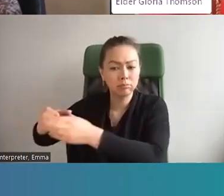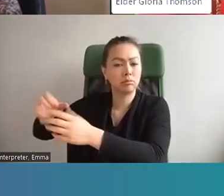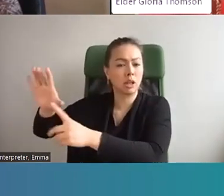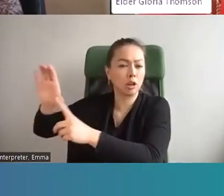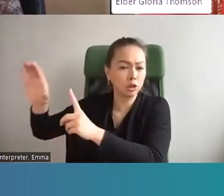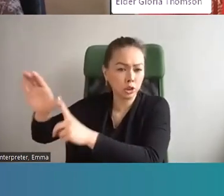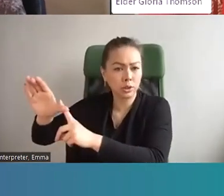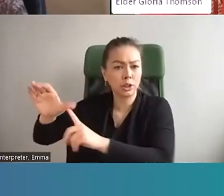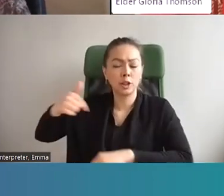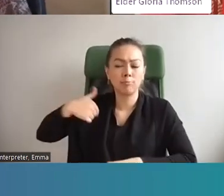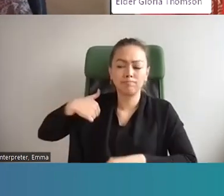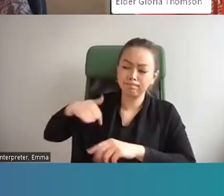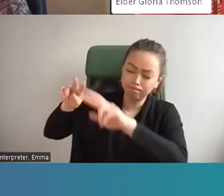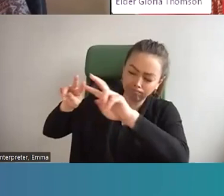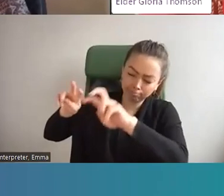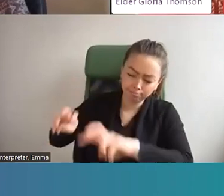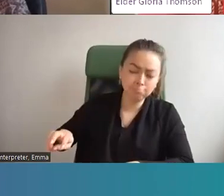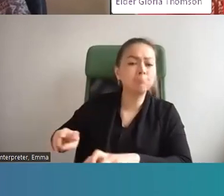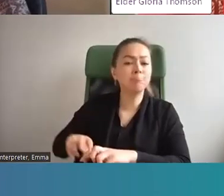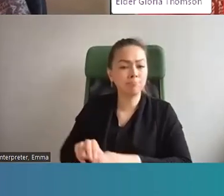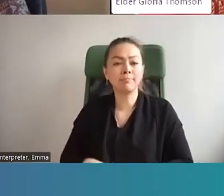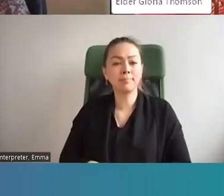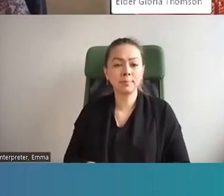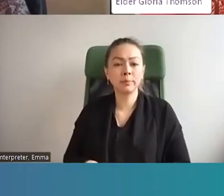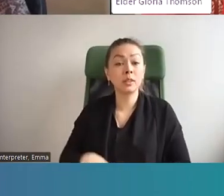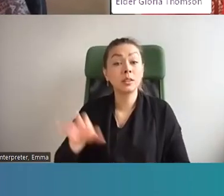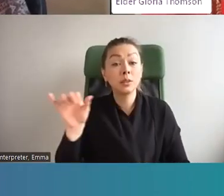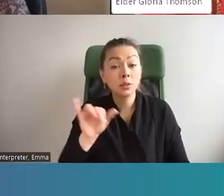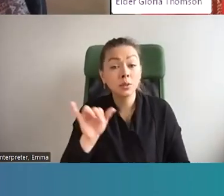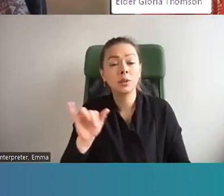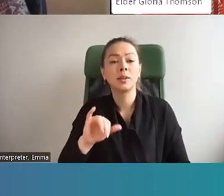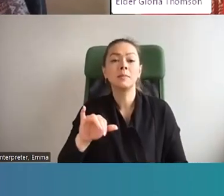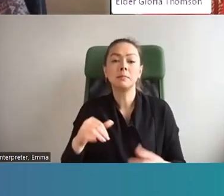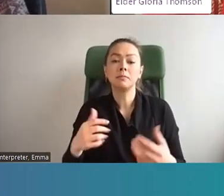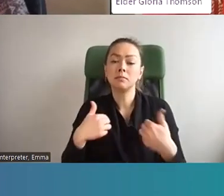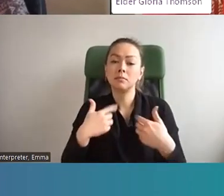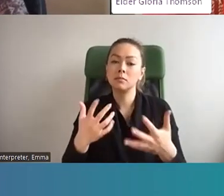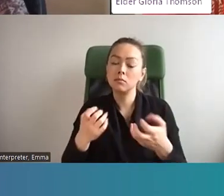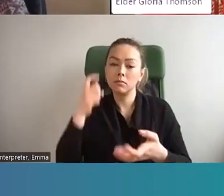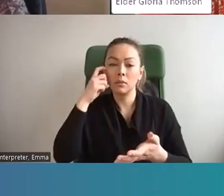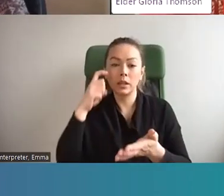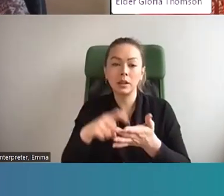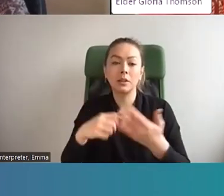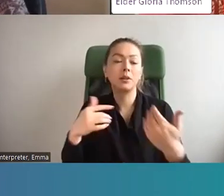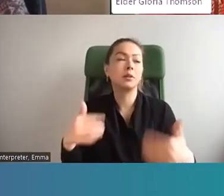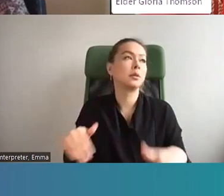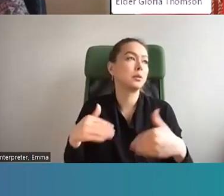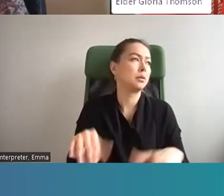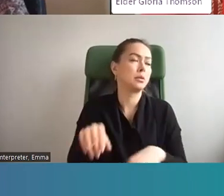much, yeah. And I certainly want to acknowledge Norma's most beautiful